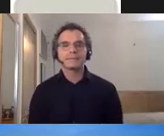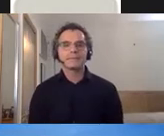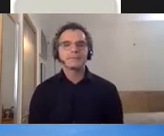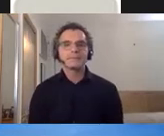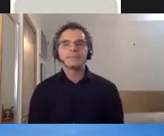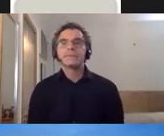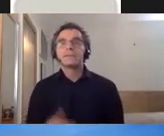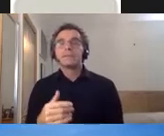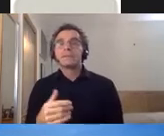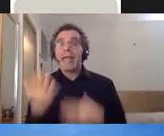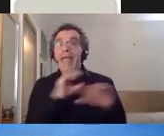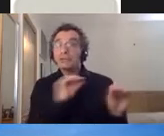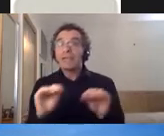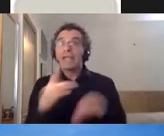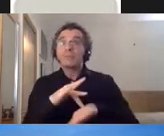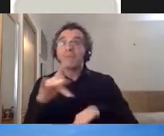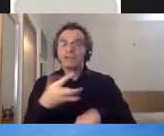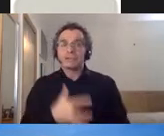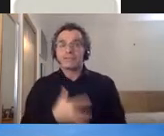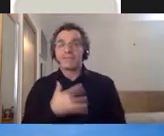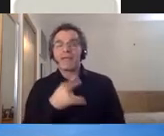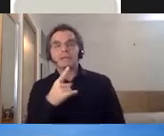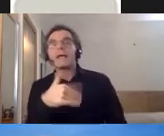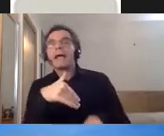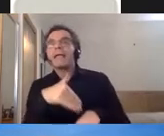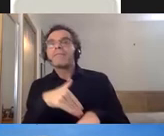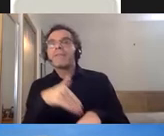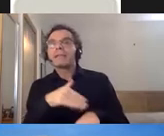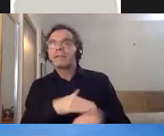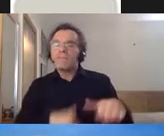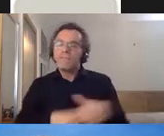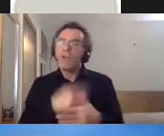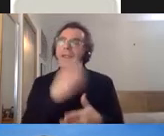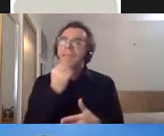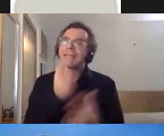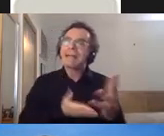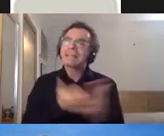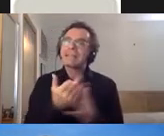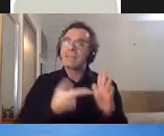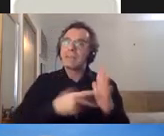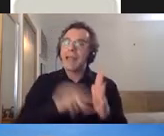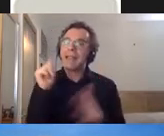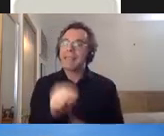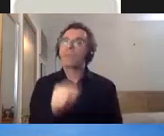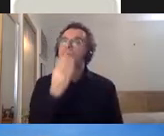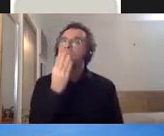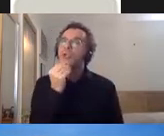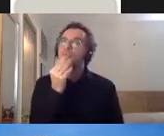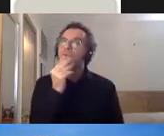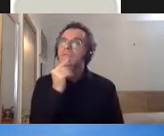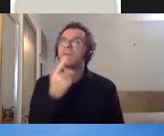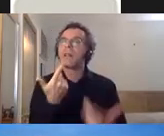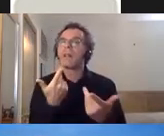Education professionals, for their part, felt an effective and fully implemented accessibility plan would be a useful tool in promoting